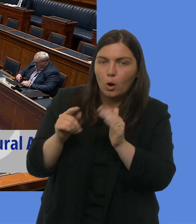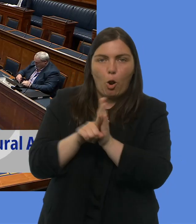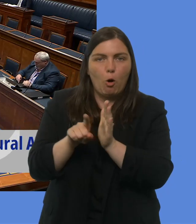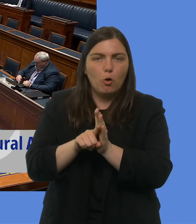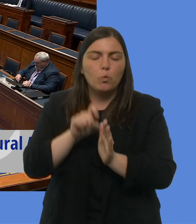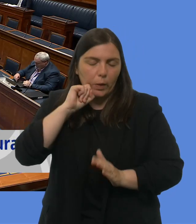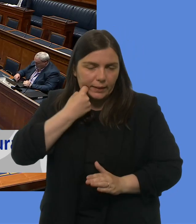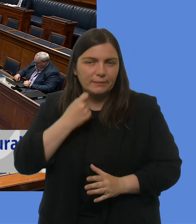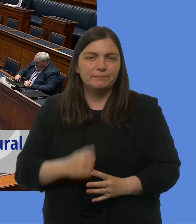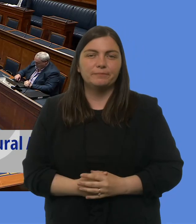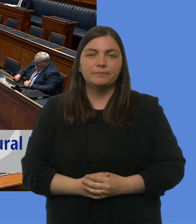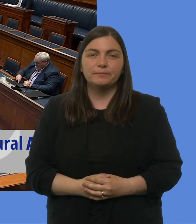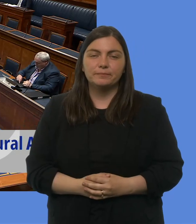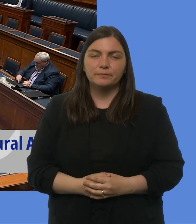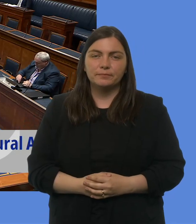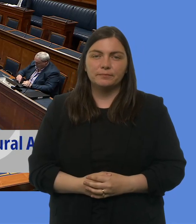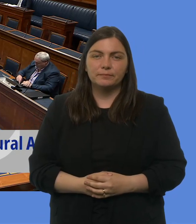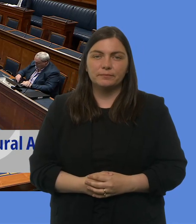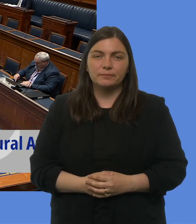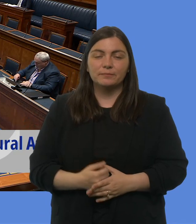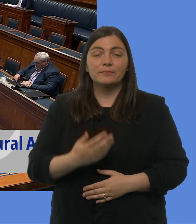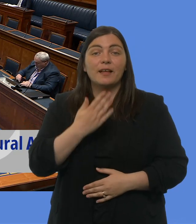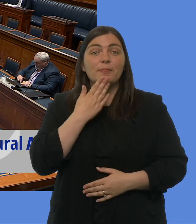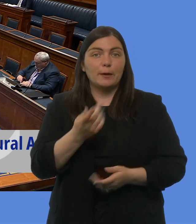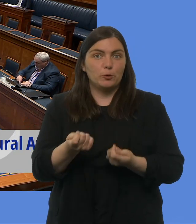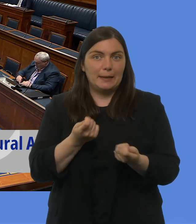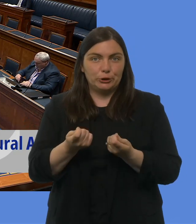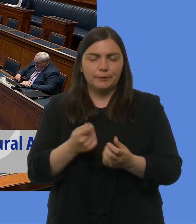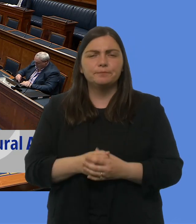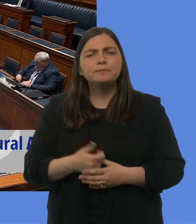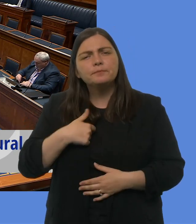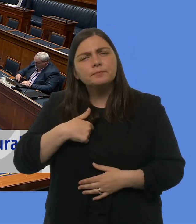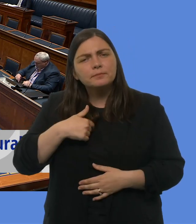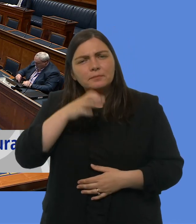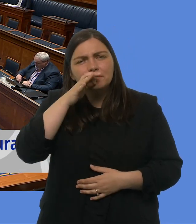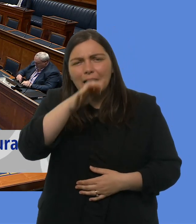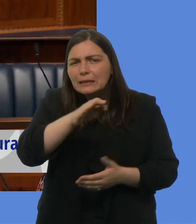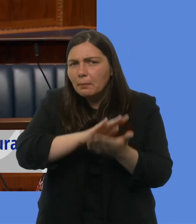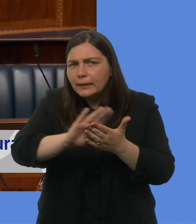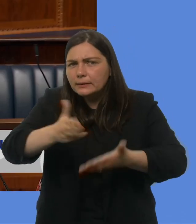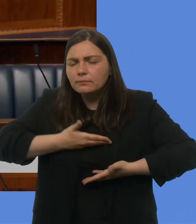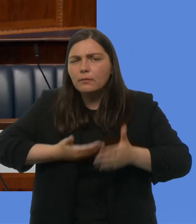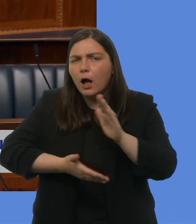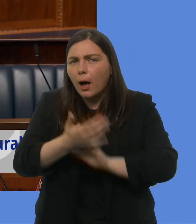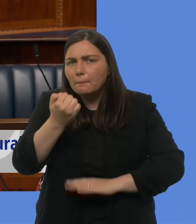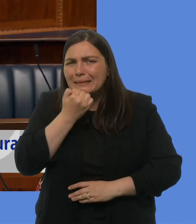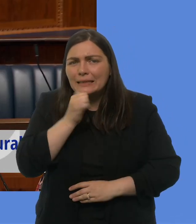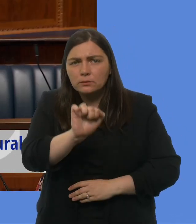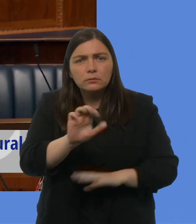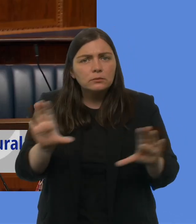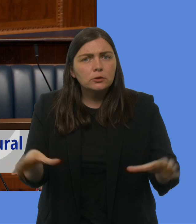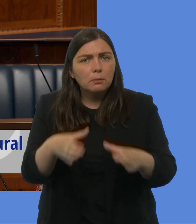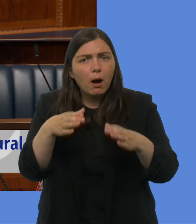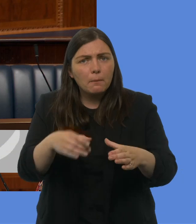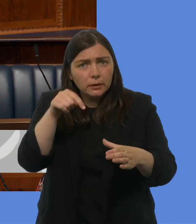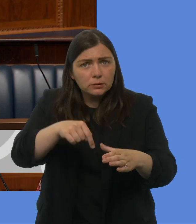Honourable McMurray. Mr. Speaker, and thank you, Minister. Minister, can I ask for an update on actions your department is taking on